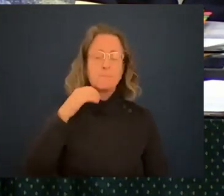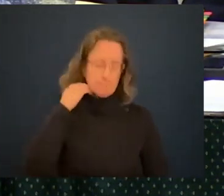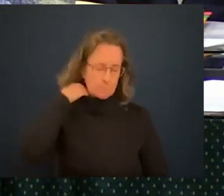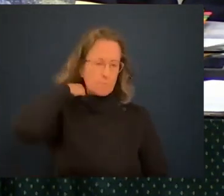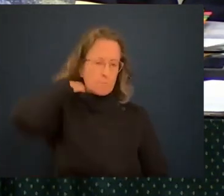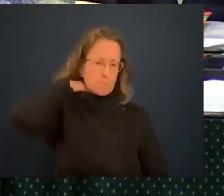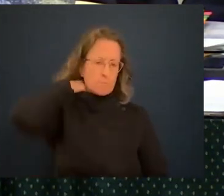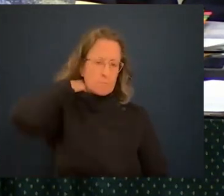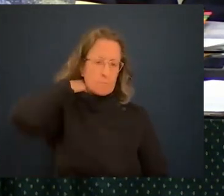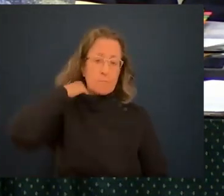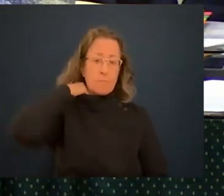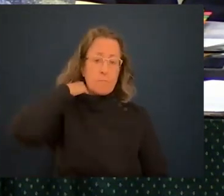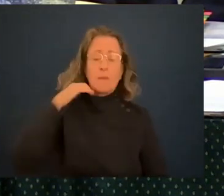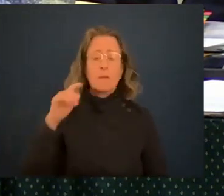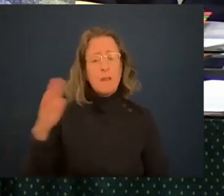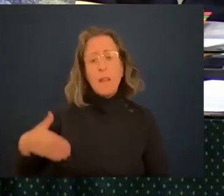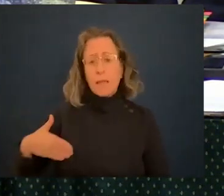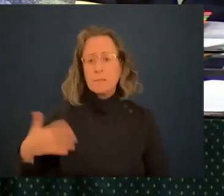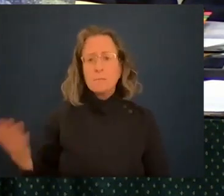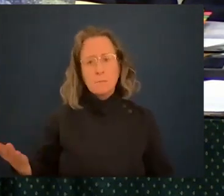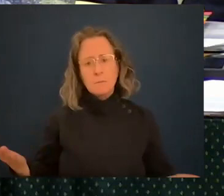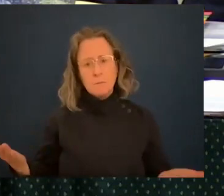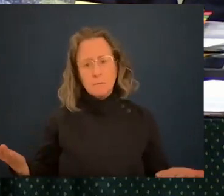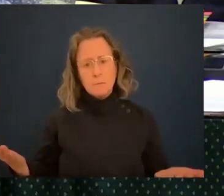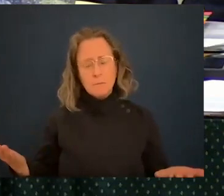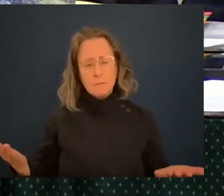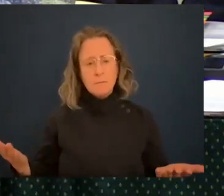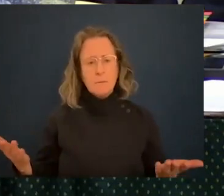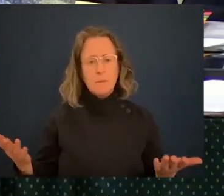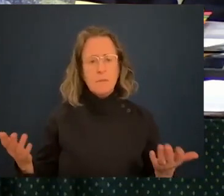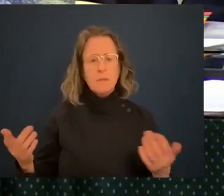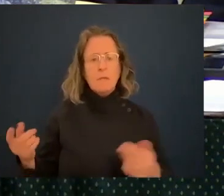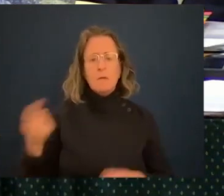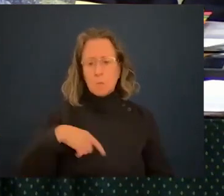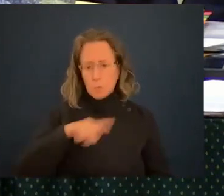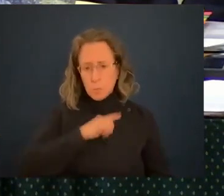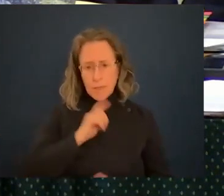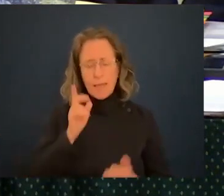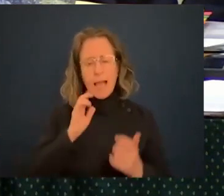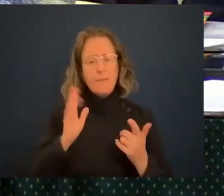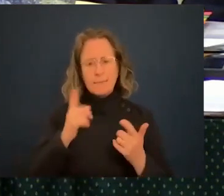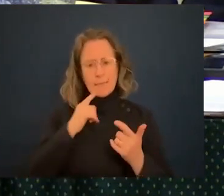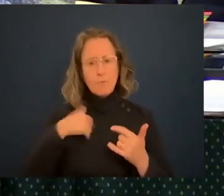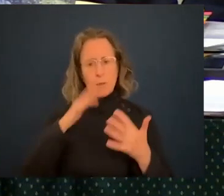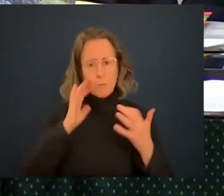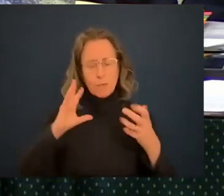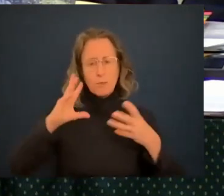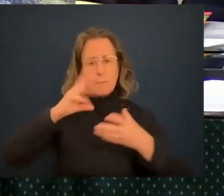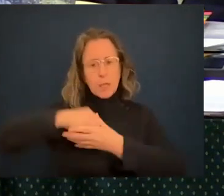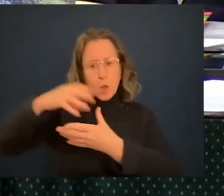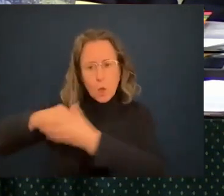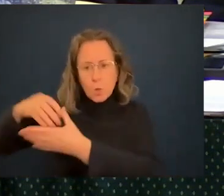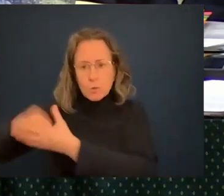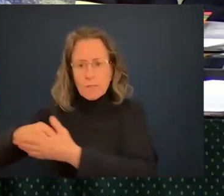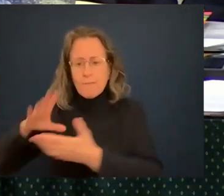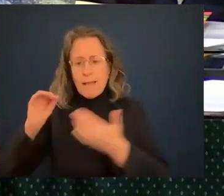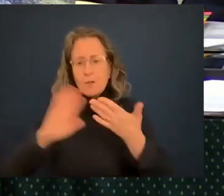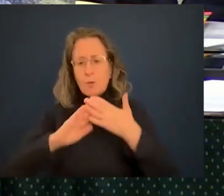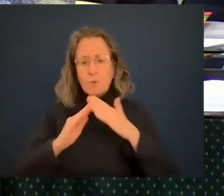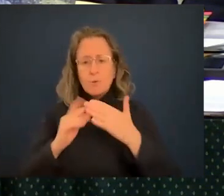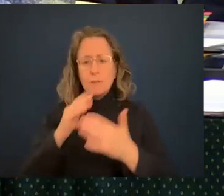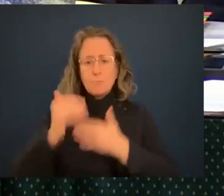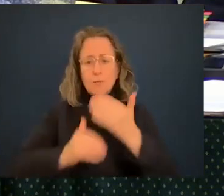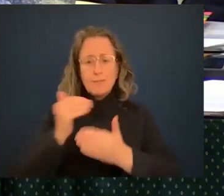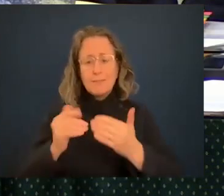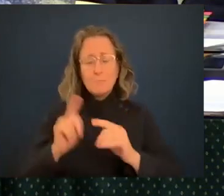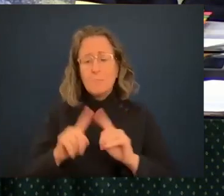my rationale is it's late we've committed to being inclusive and having a community process with the arpa funding but there are two items that